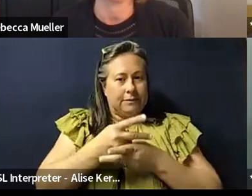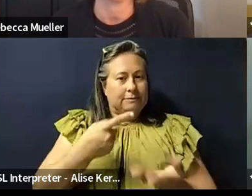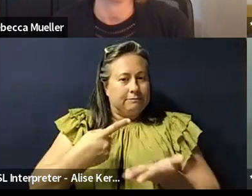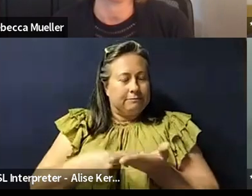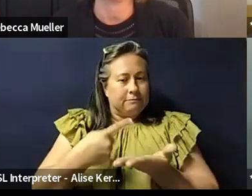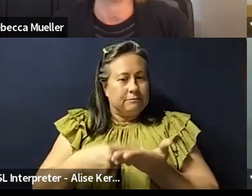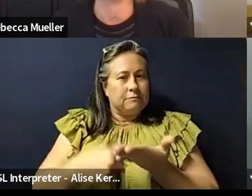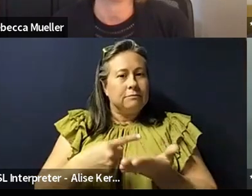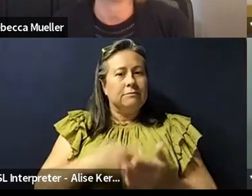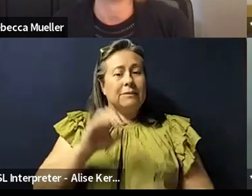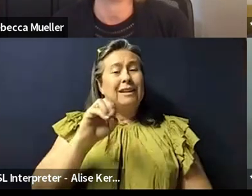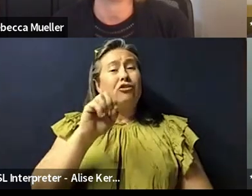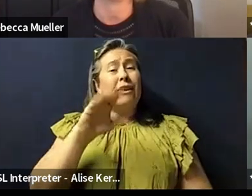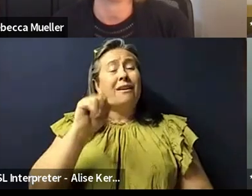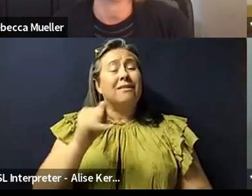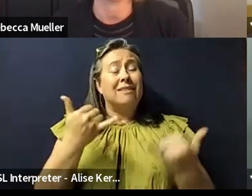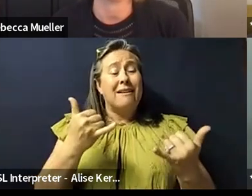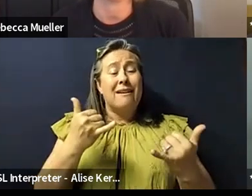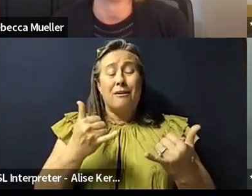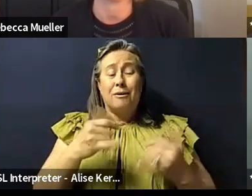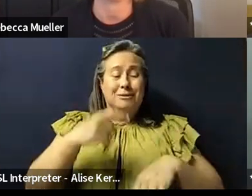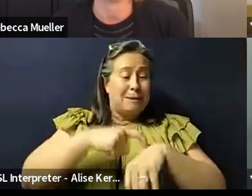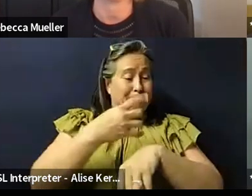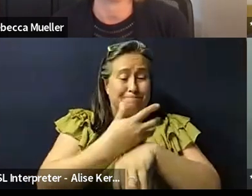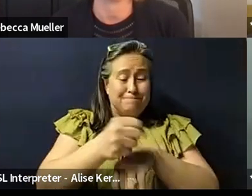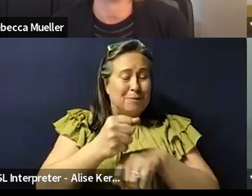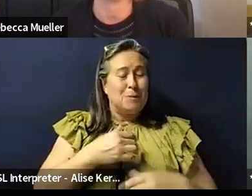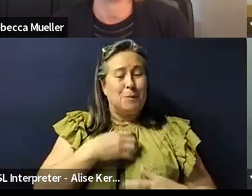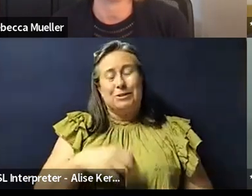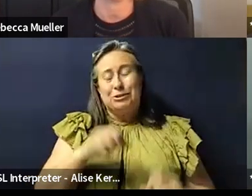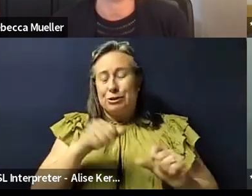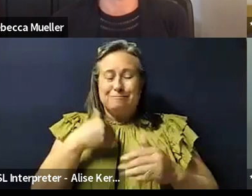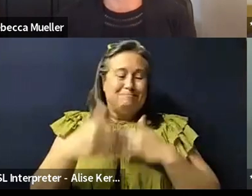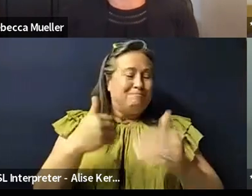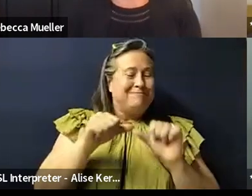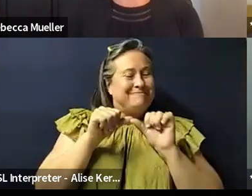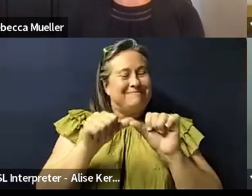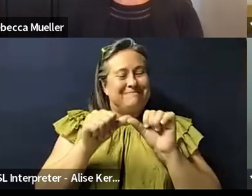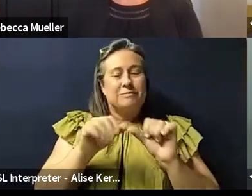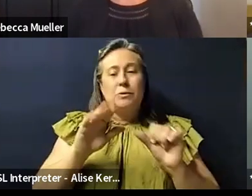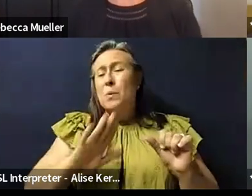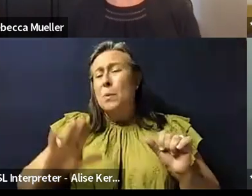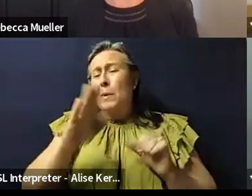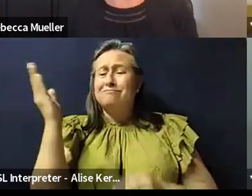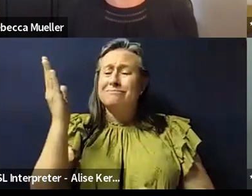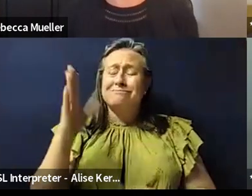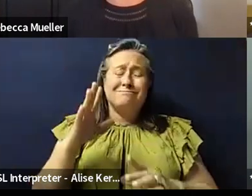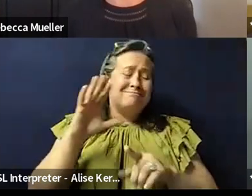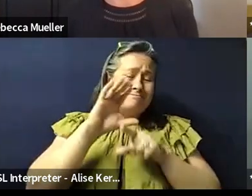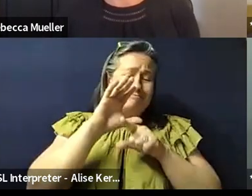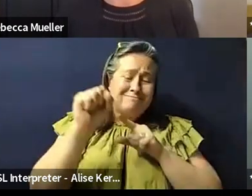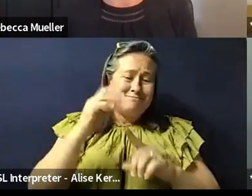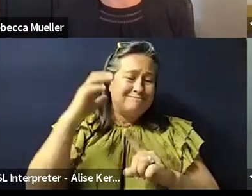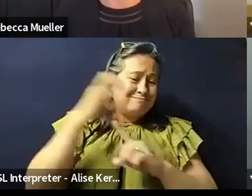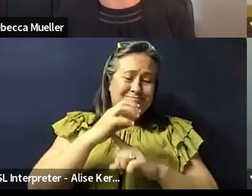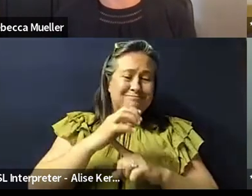Certainly. Well, this is our time. I really wish we could continue this all. Your presentations were incredible. I really want to thank you